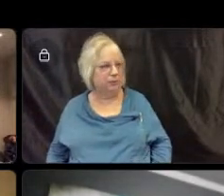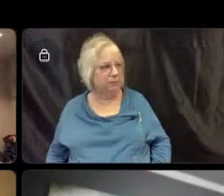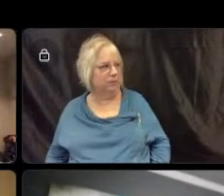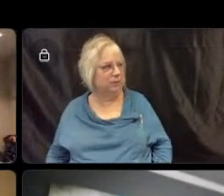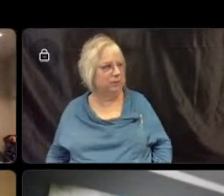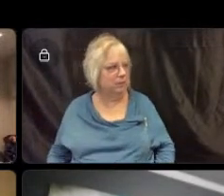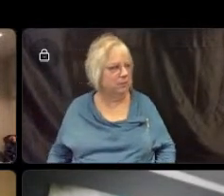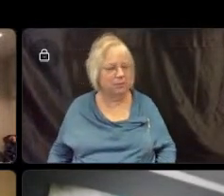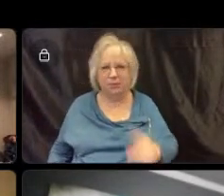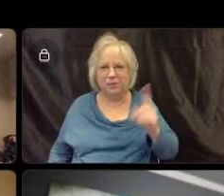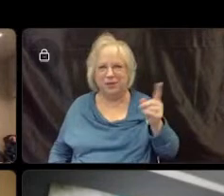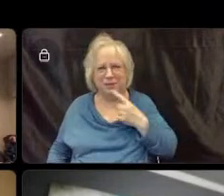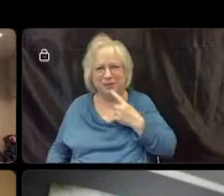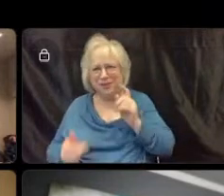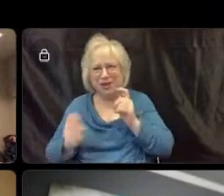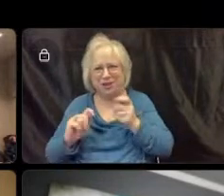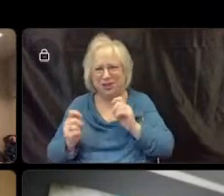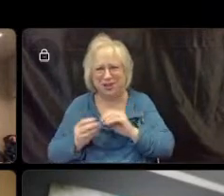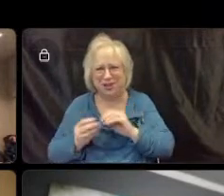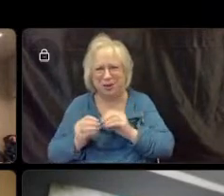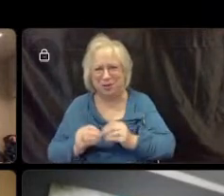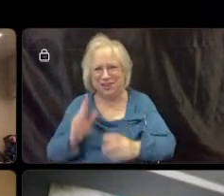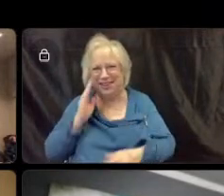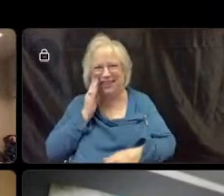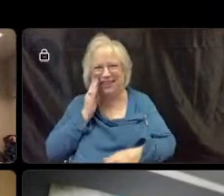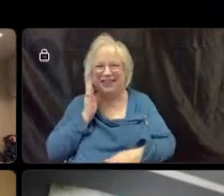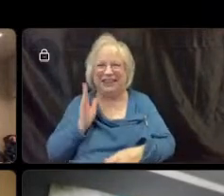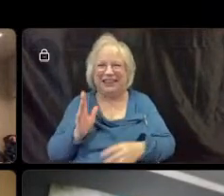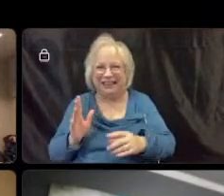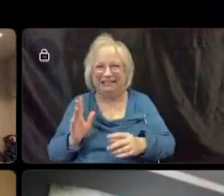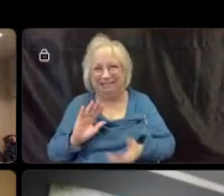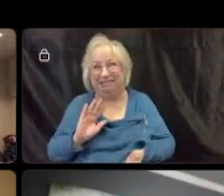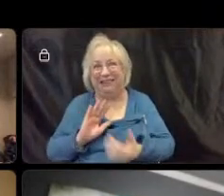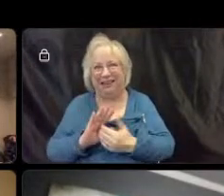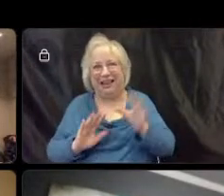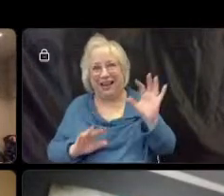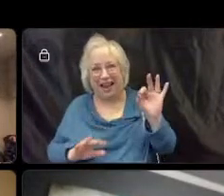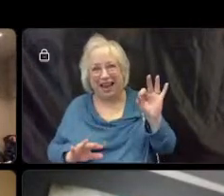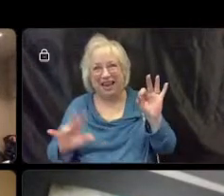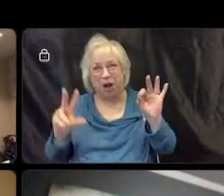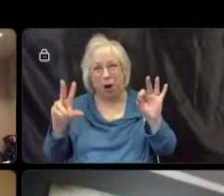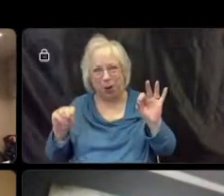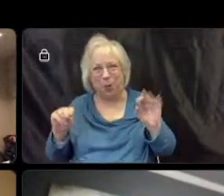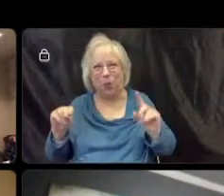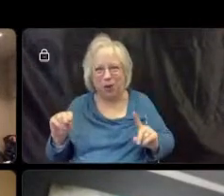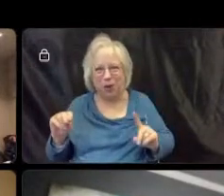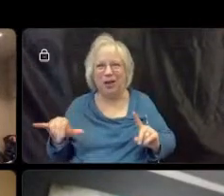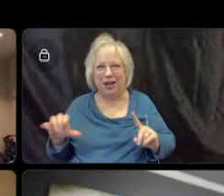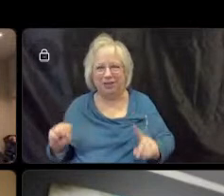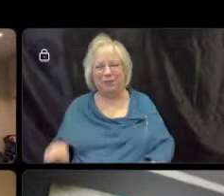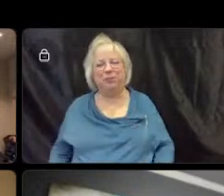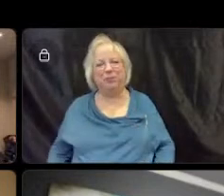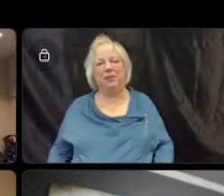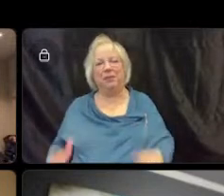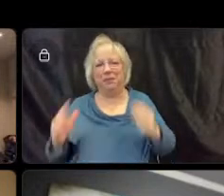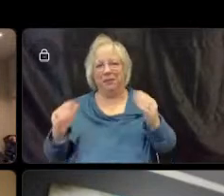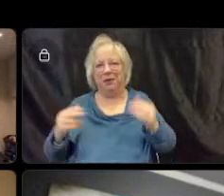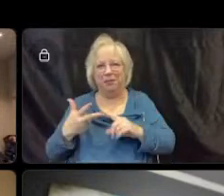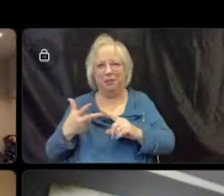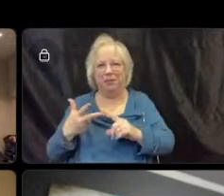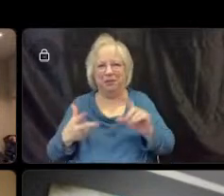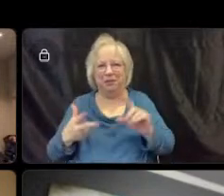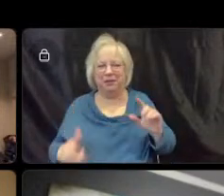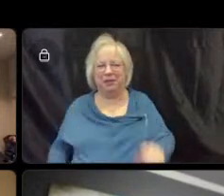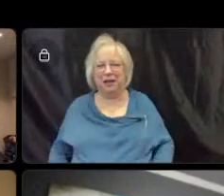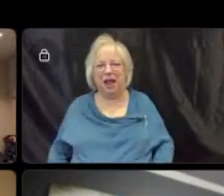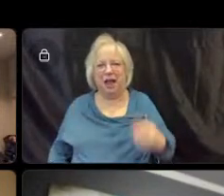Nine, yes. 9 no's, 1 yes. We're ready now to move to